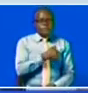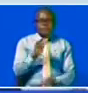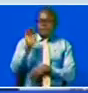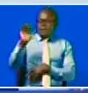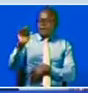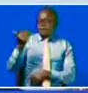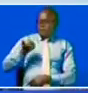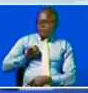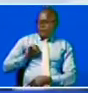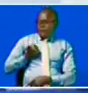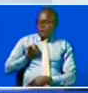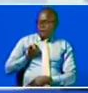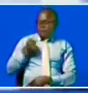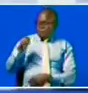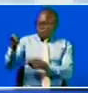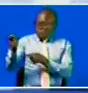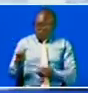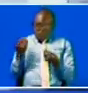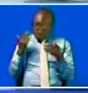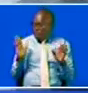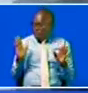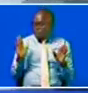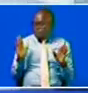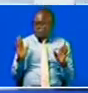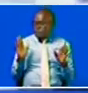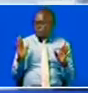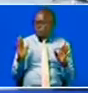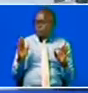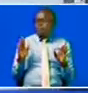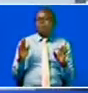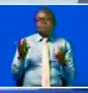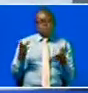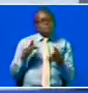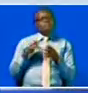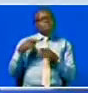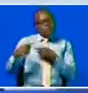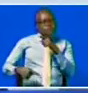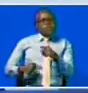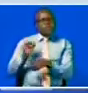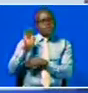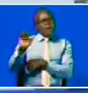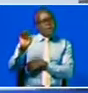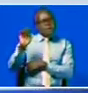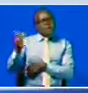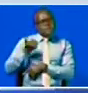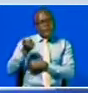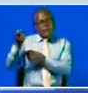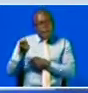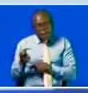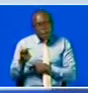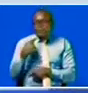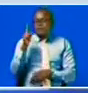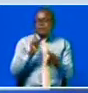asked the girl, "Were you raped?" We constantly continued to ask her, "Were you raped?" She said,